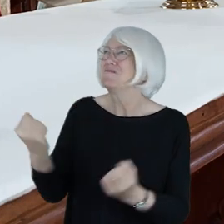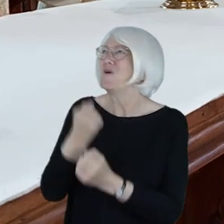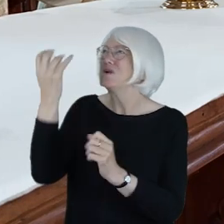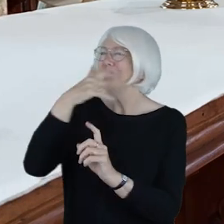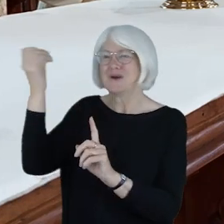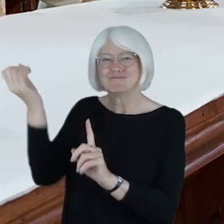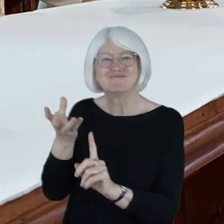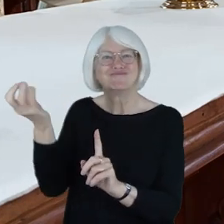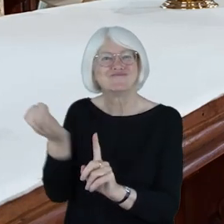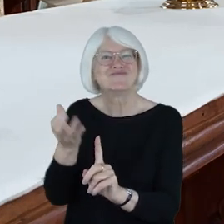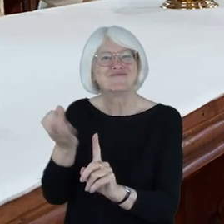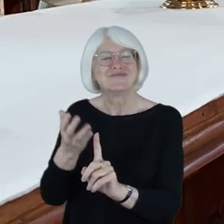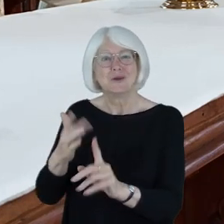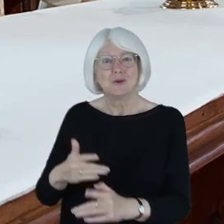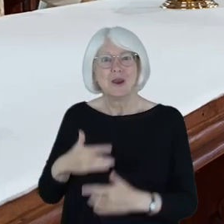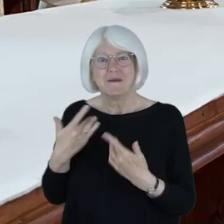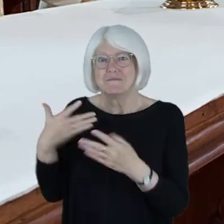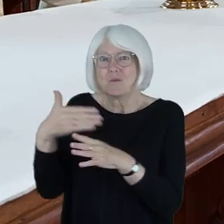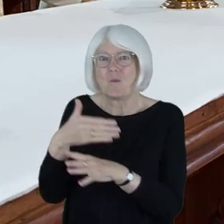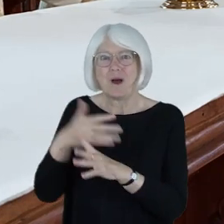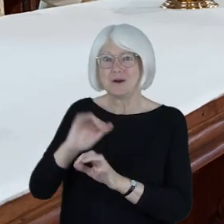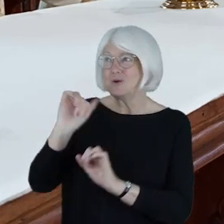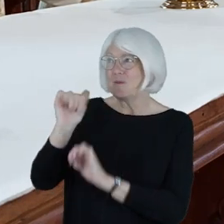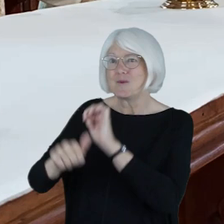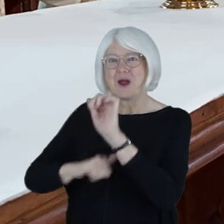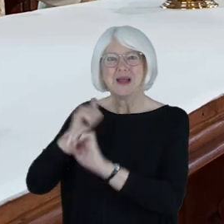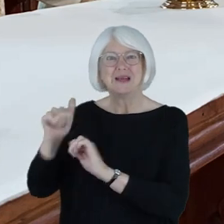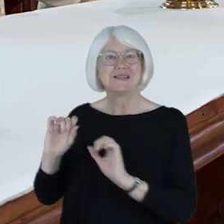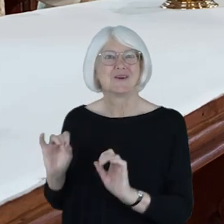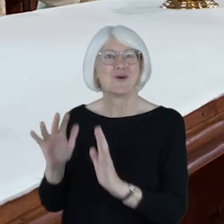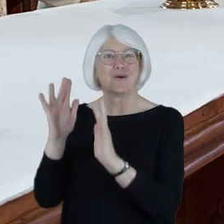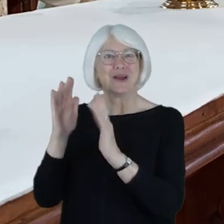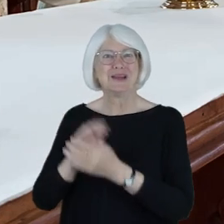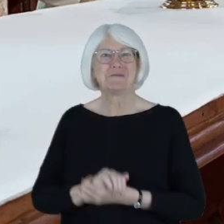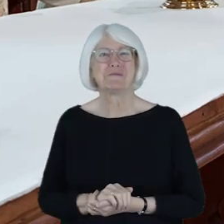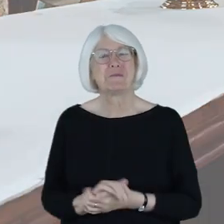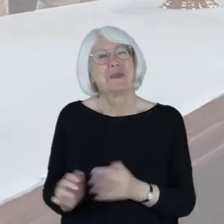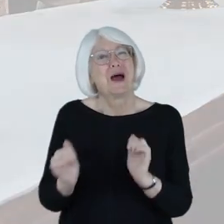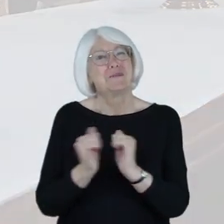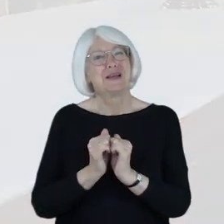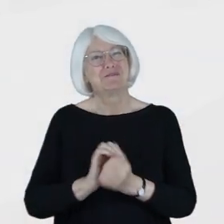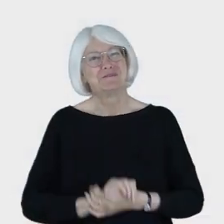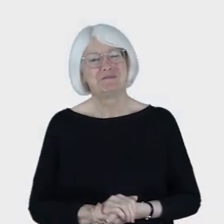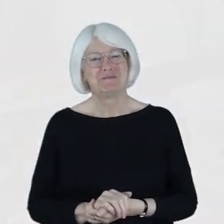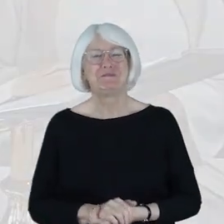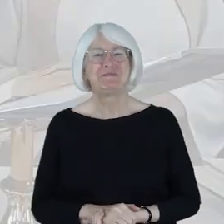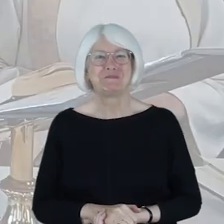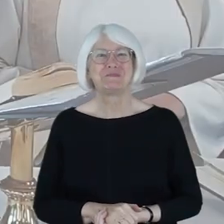your Spirit to live and work to your praise and glory. Amen.